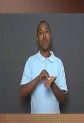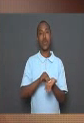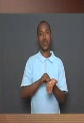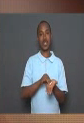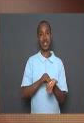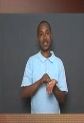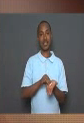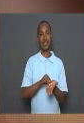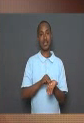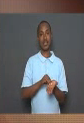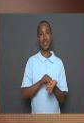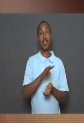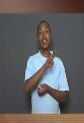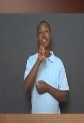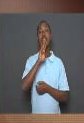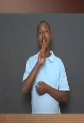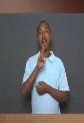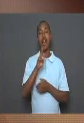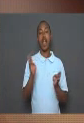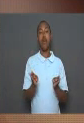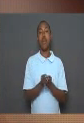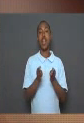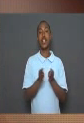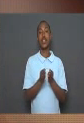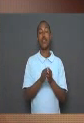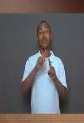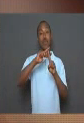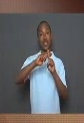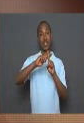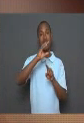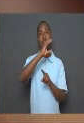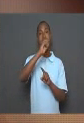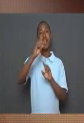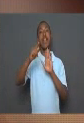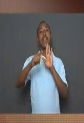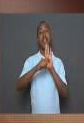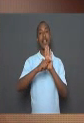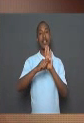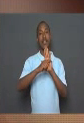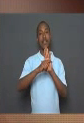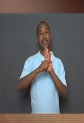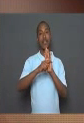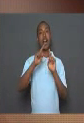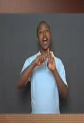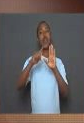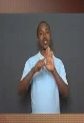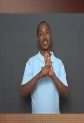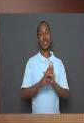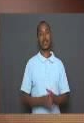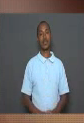molecules. They are a collection of positive and negative ions.